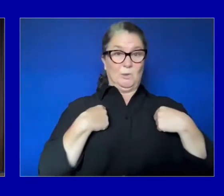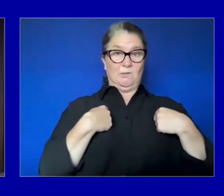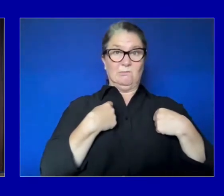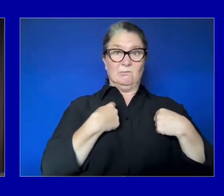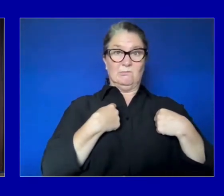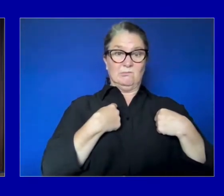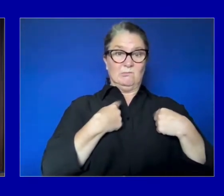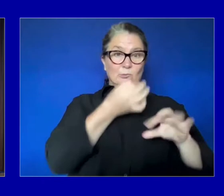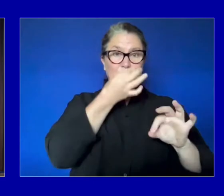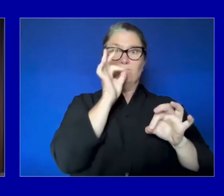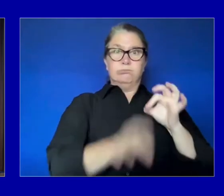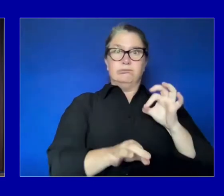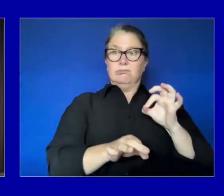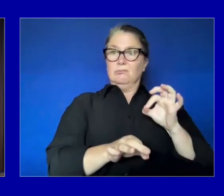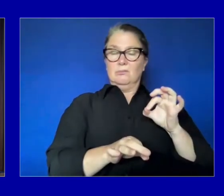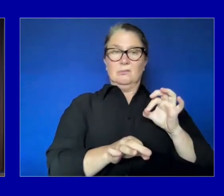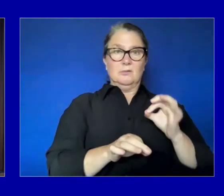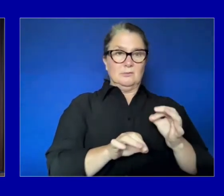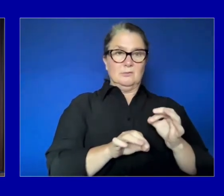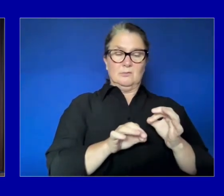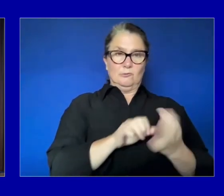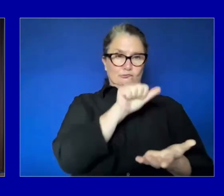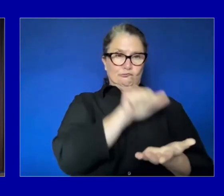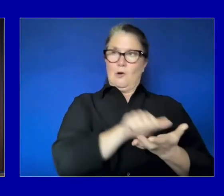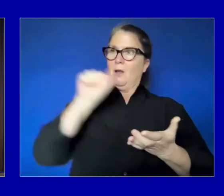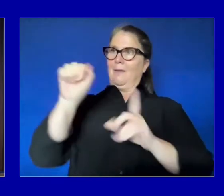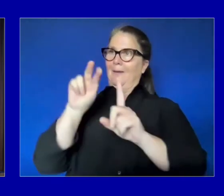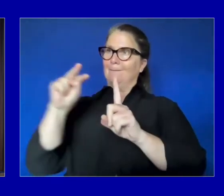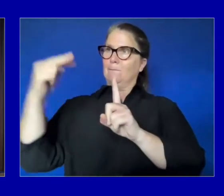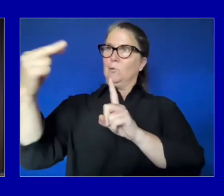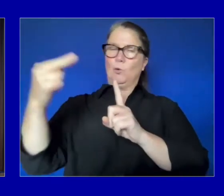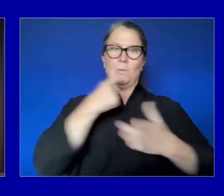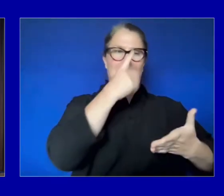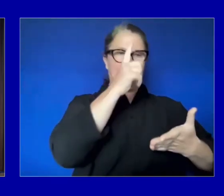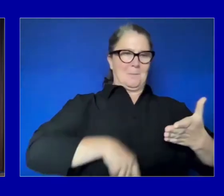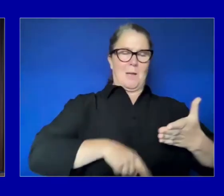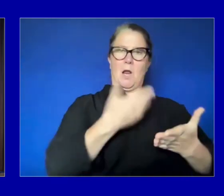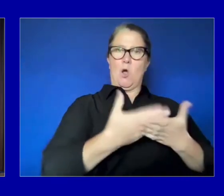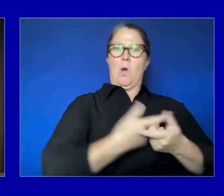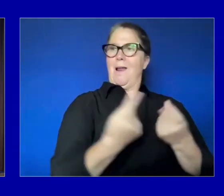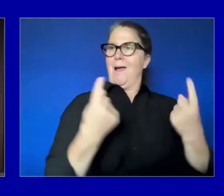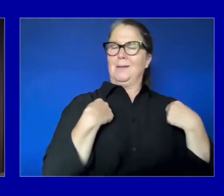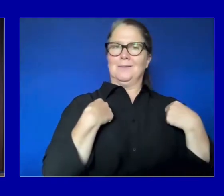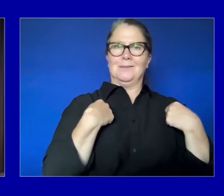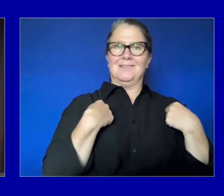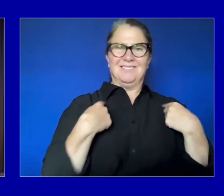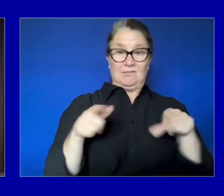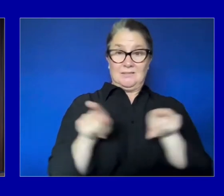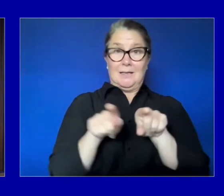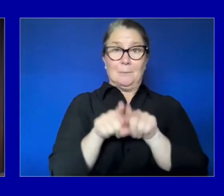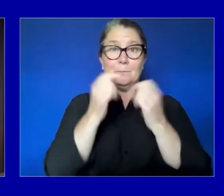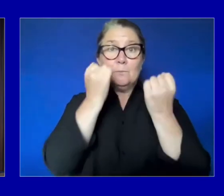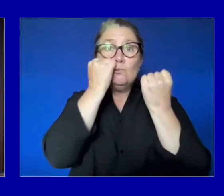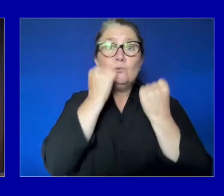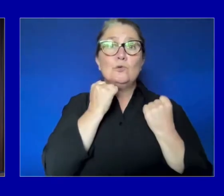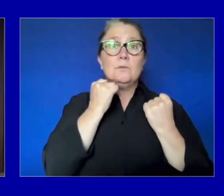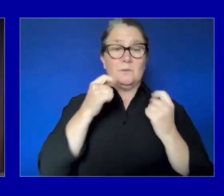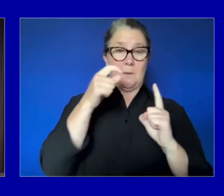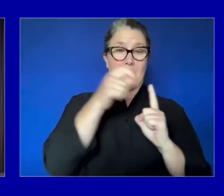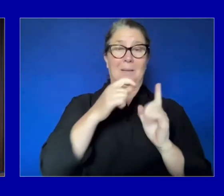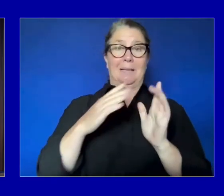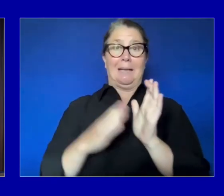That sentiment, that psychology is still happening. The prime minister can't apologize without saying, and now it's up to you to forgive.